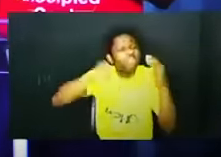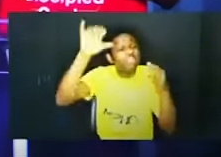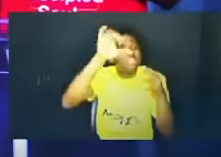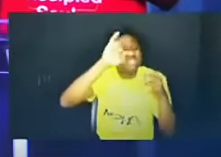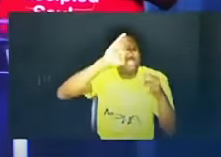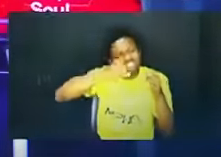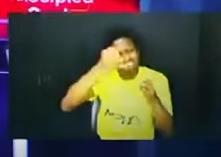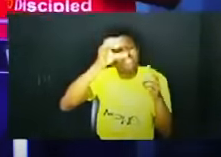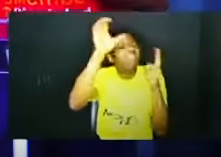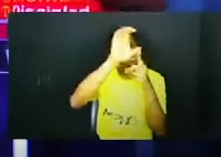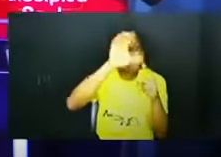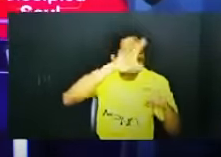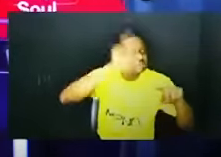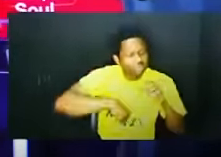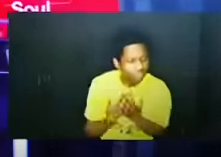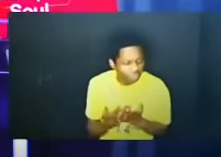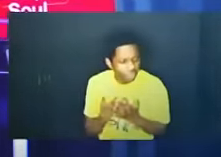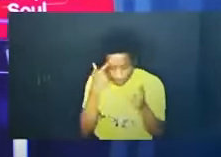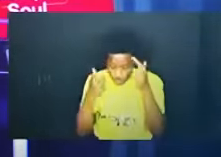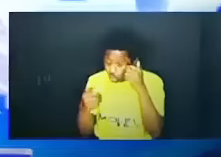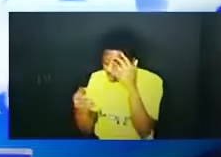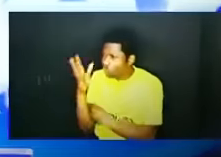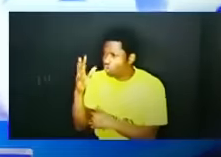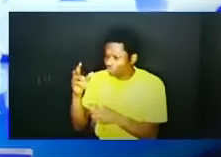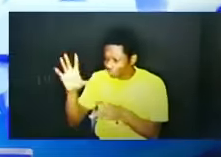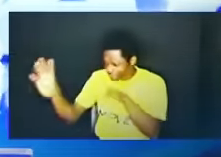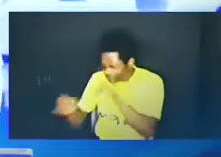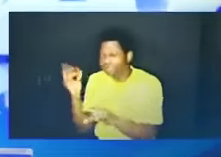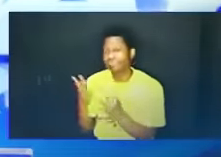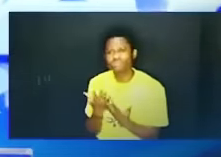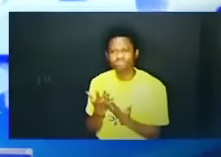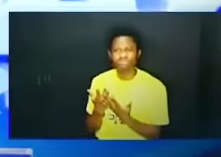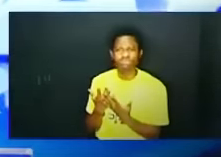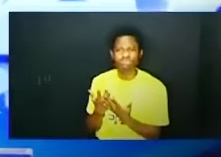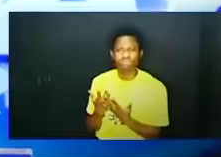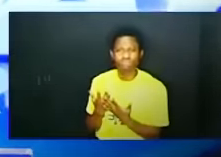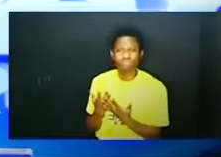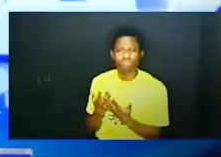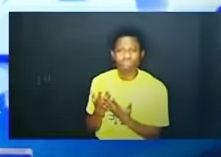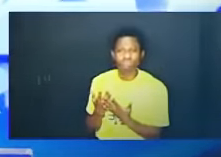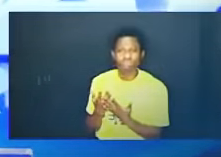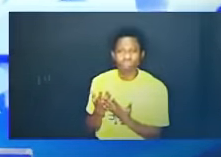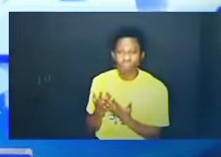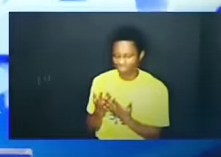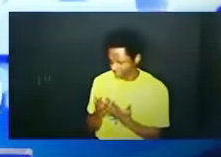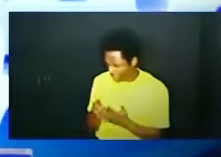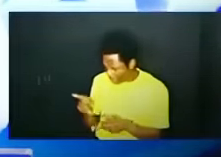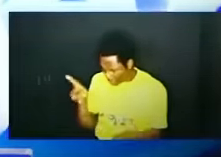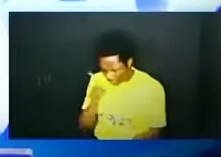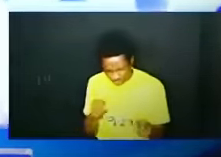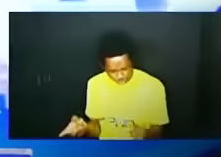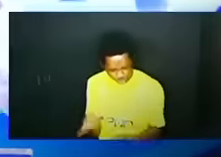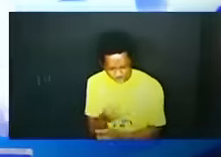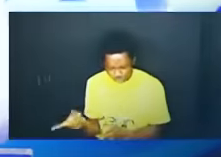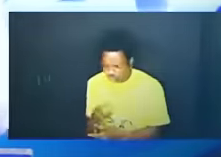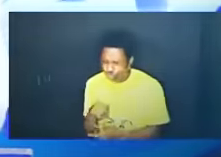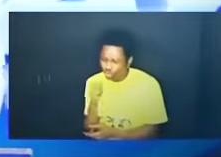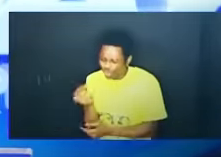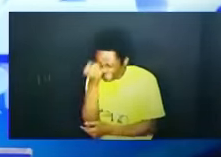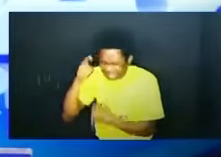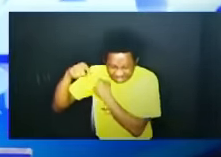God is spirit. That is a misconception. Which has brought difference between the Jews and